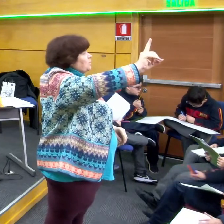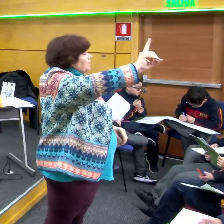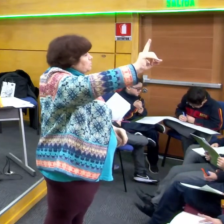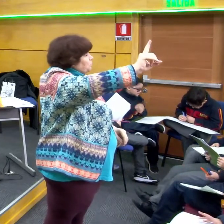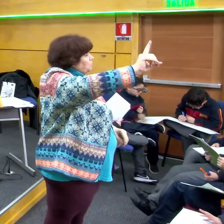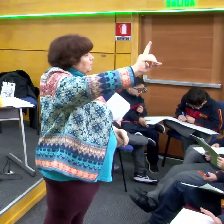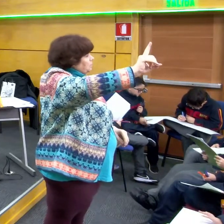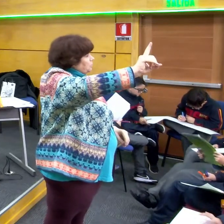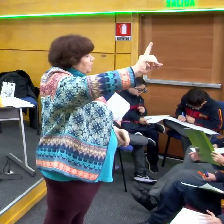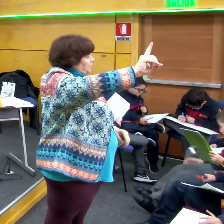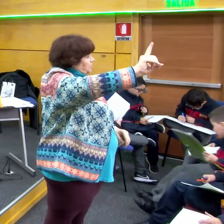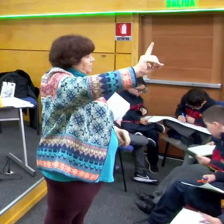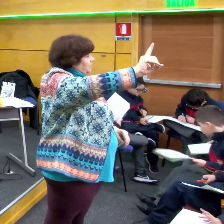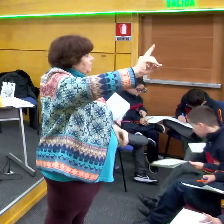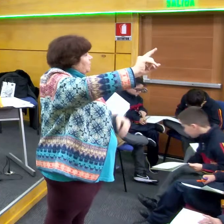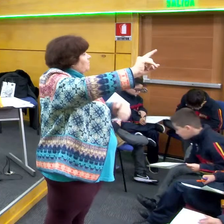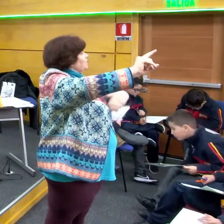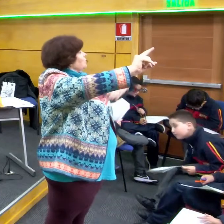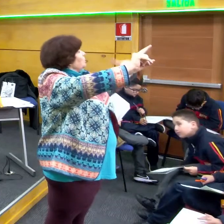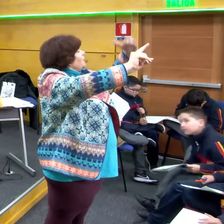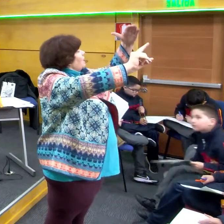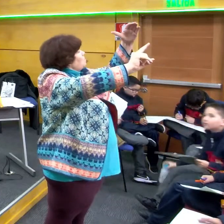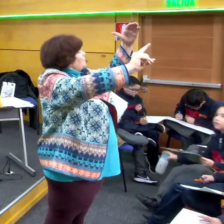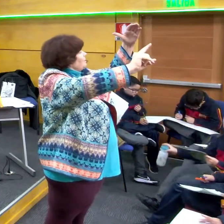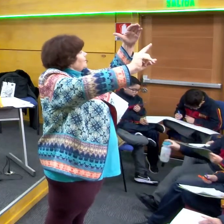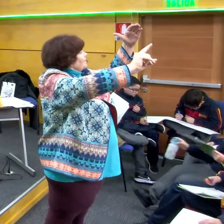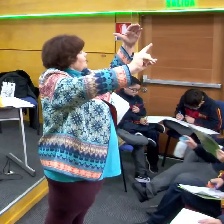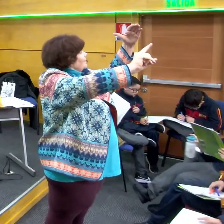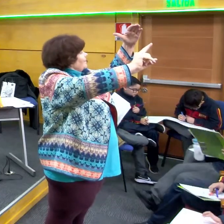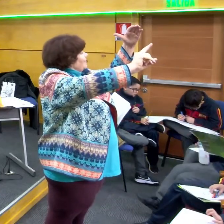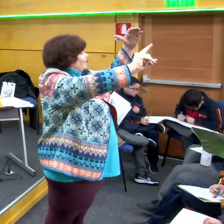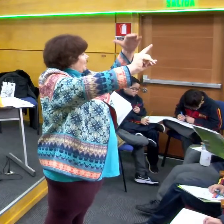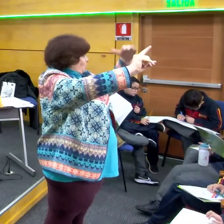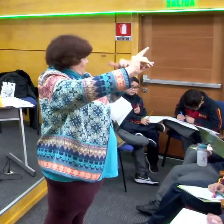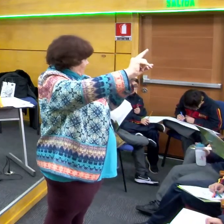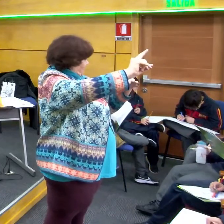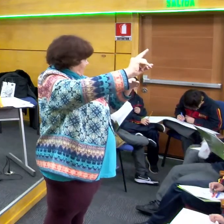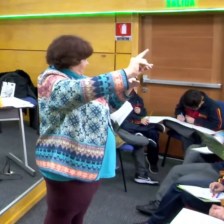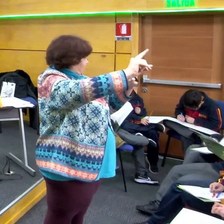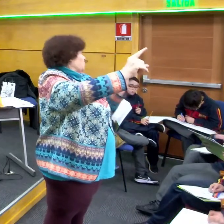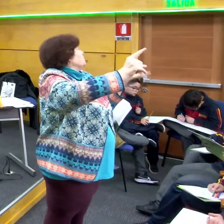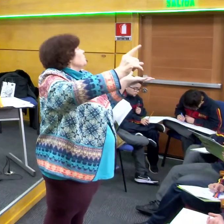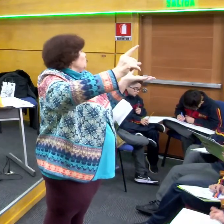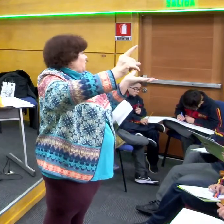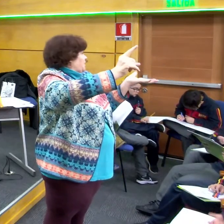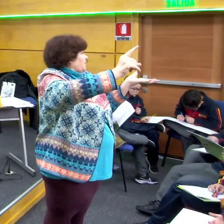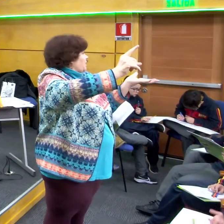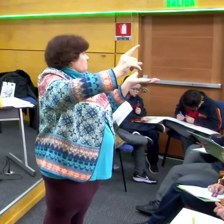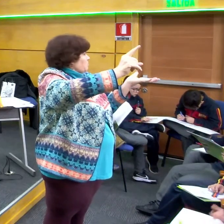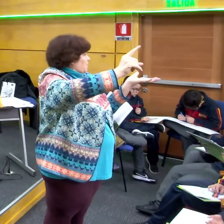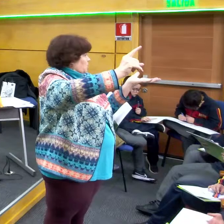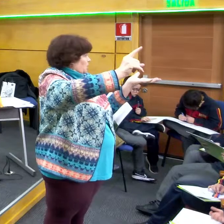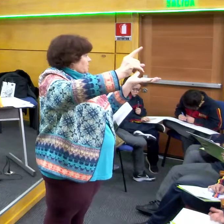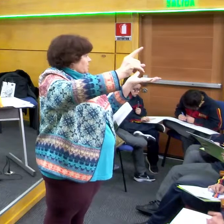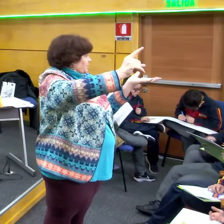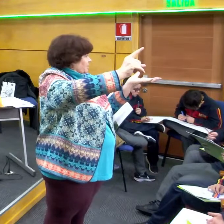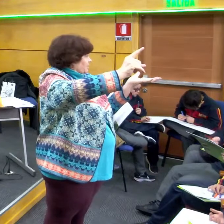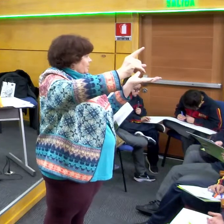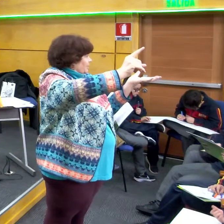every time you come to punctuation, you have to look up and go back down, because you're still reading it, you haven't